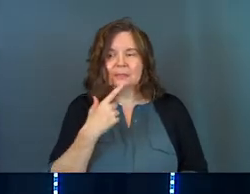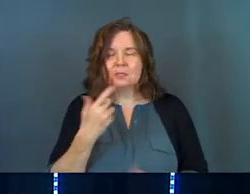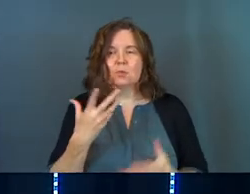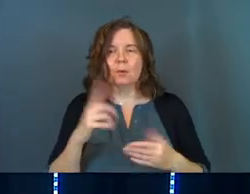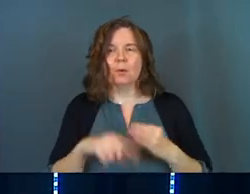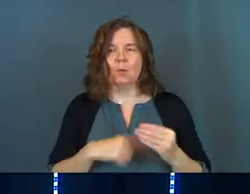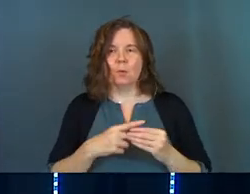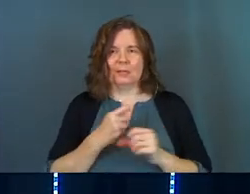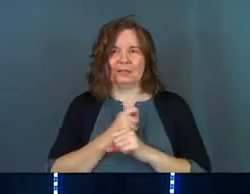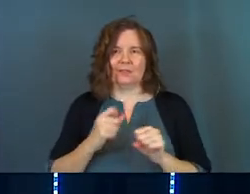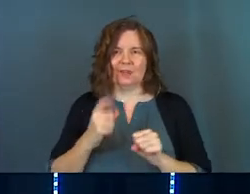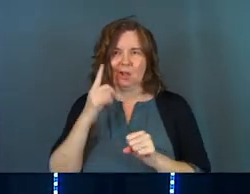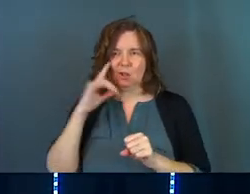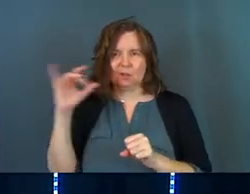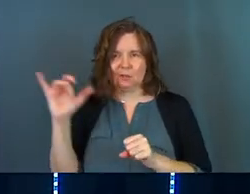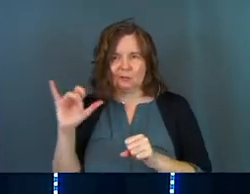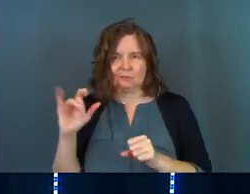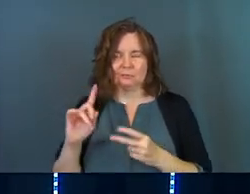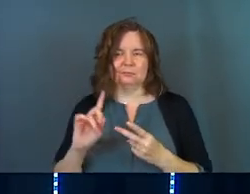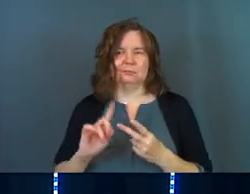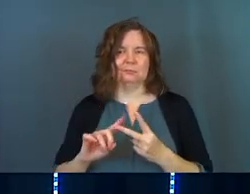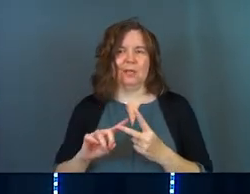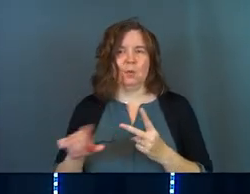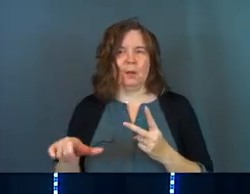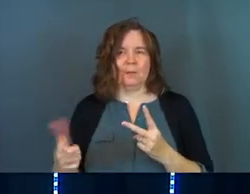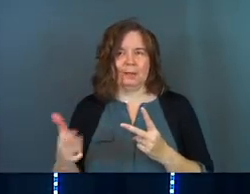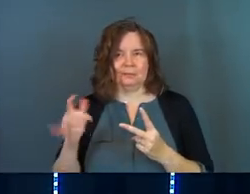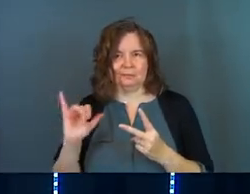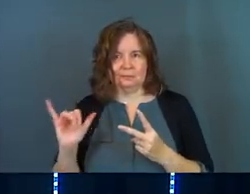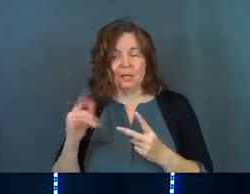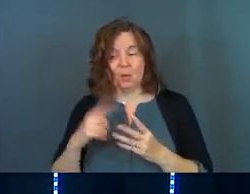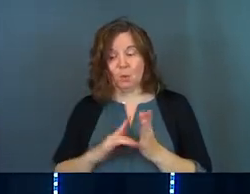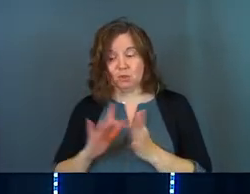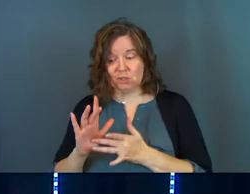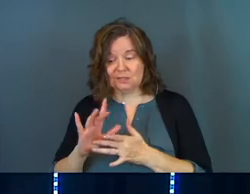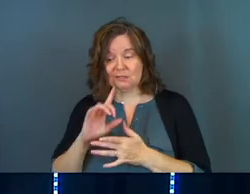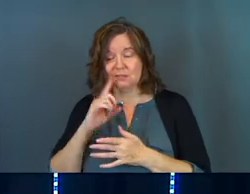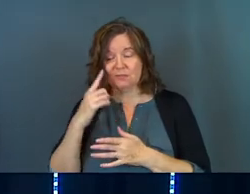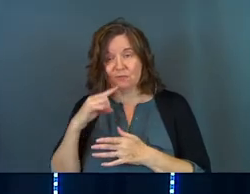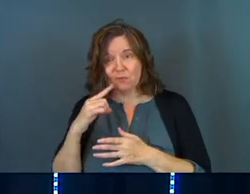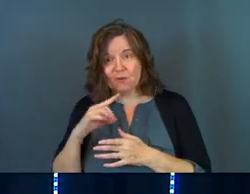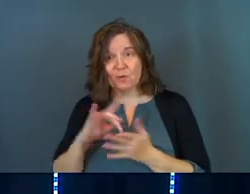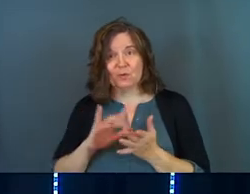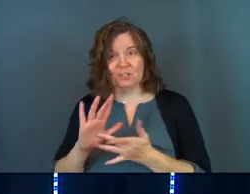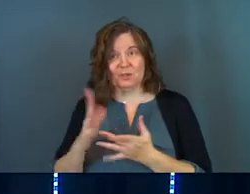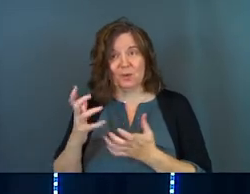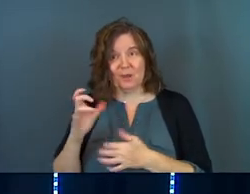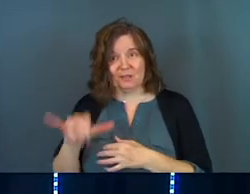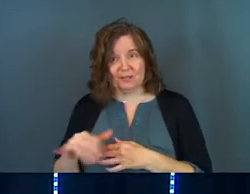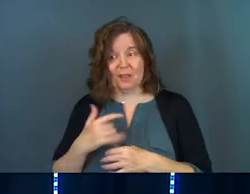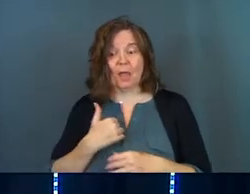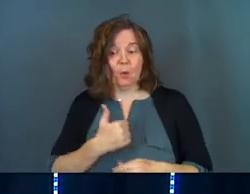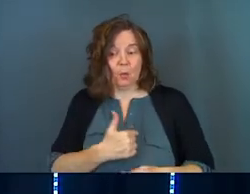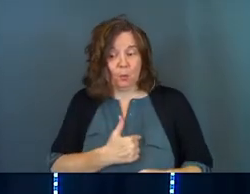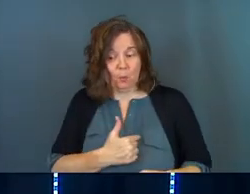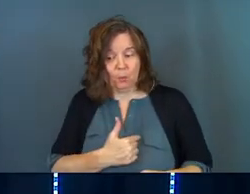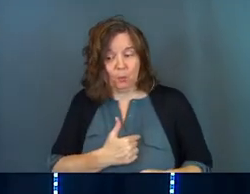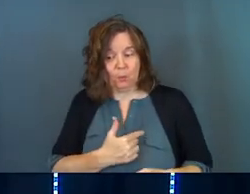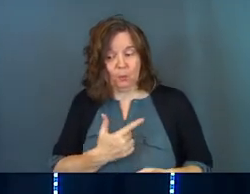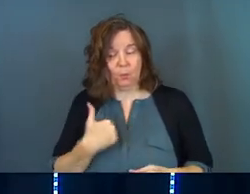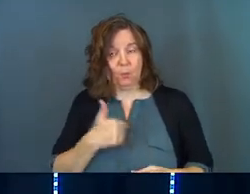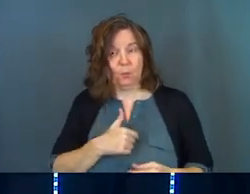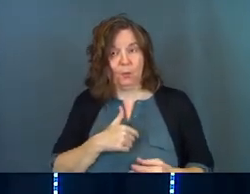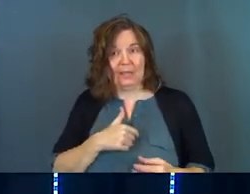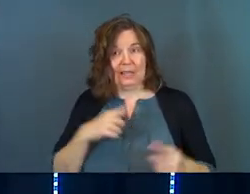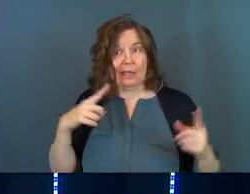says so much about what salvation is, and it says so much about what baptism is and what Jesus actually had in mind. And